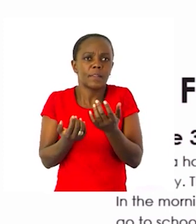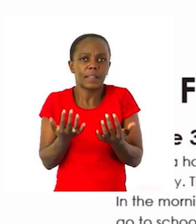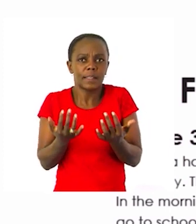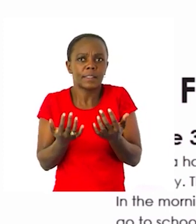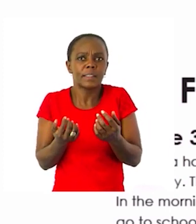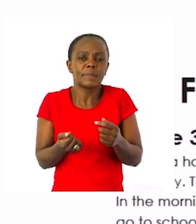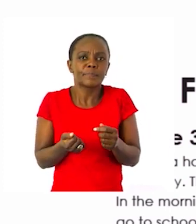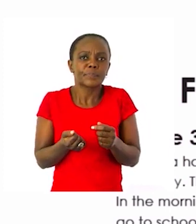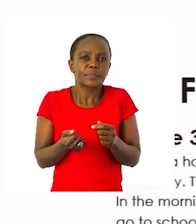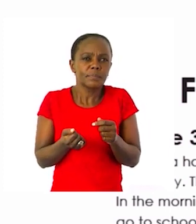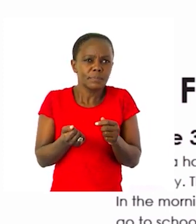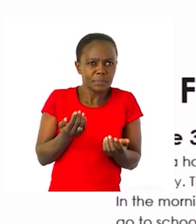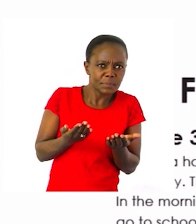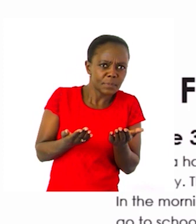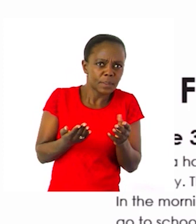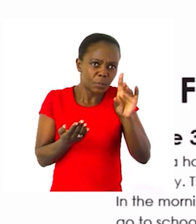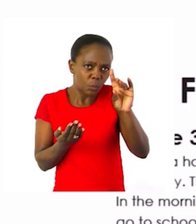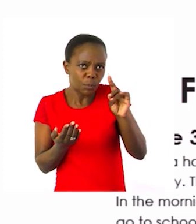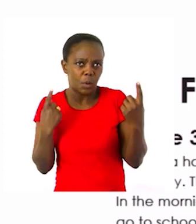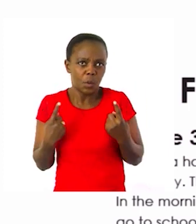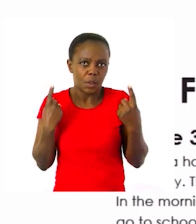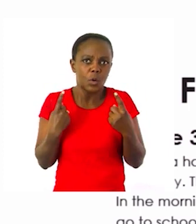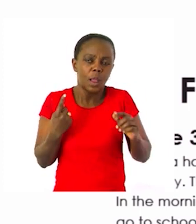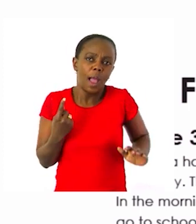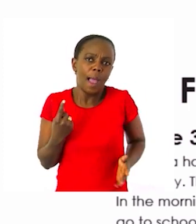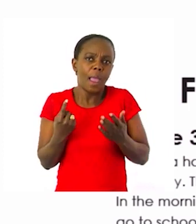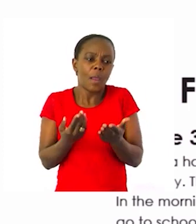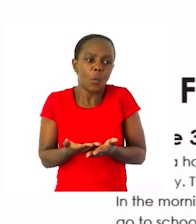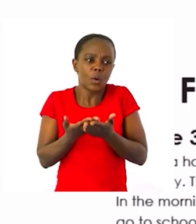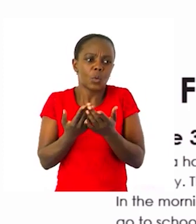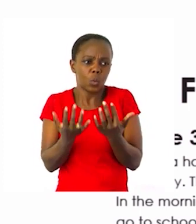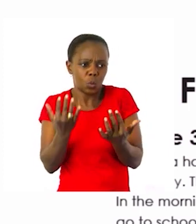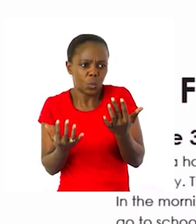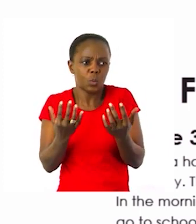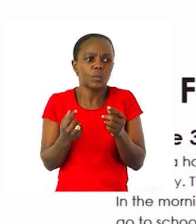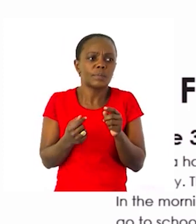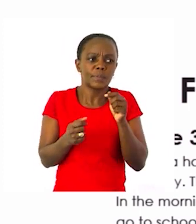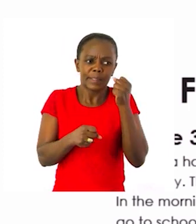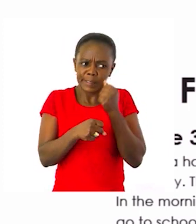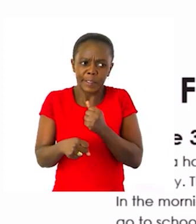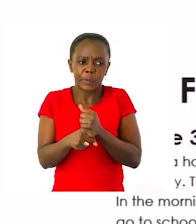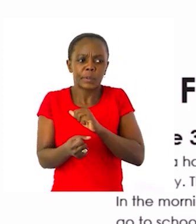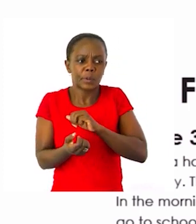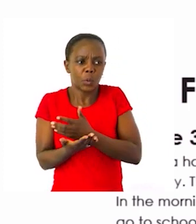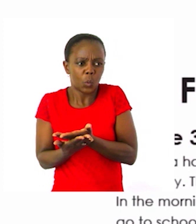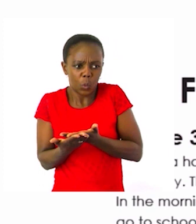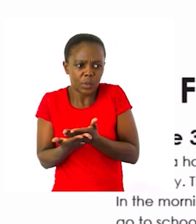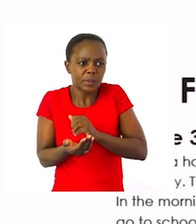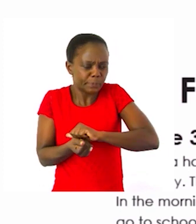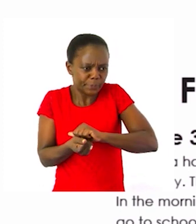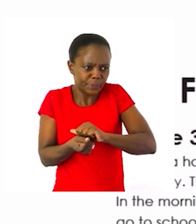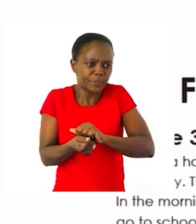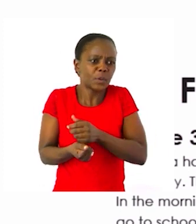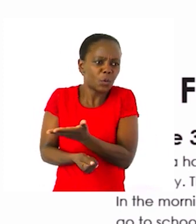think he likes to play with the dog. I want to work in the garden too. It is hard work washing the dishes